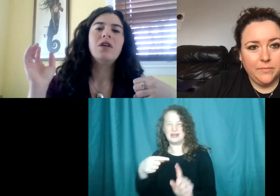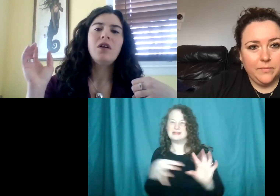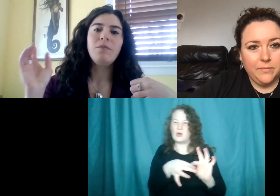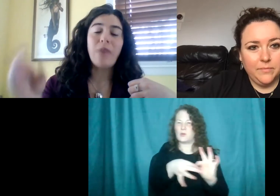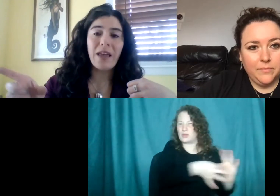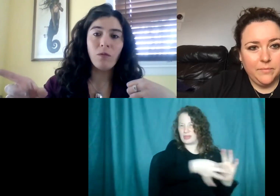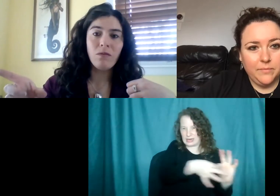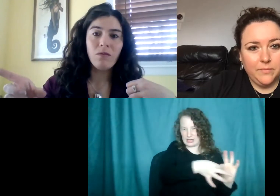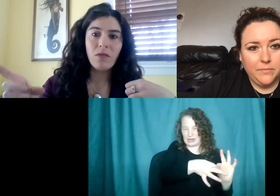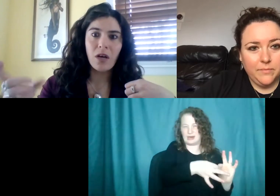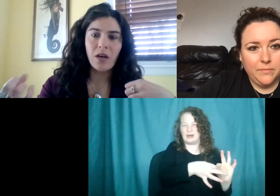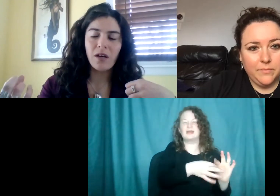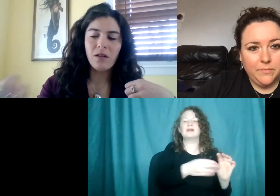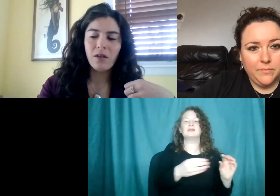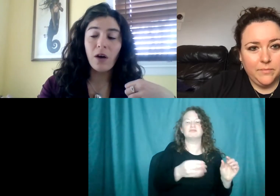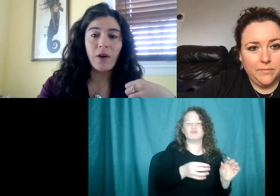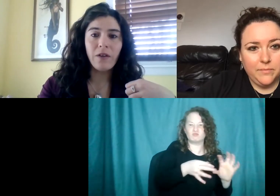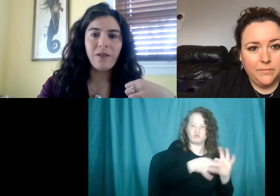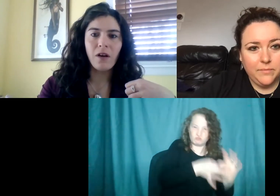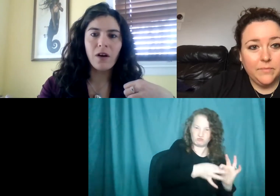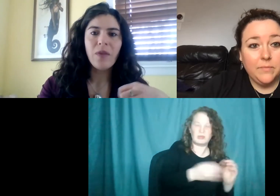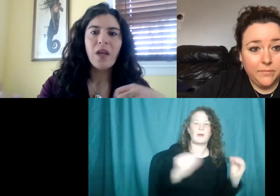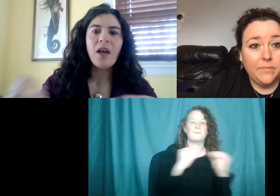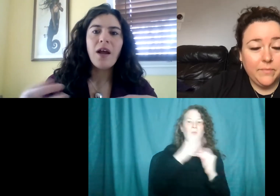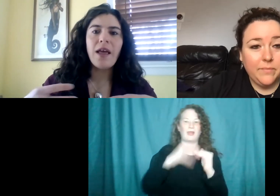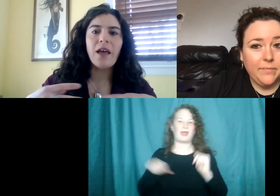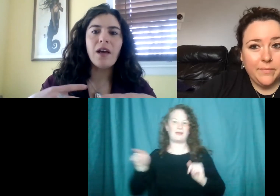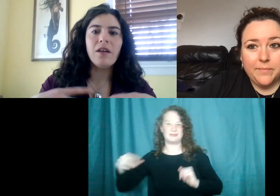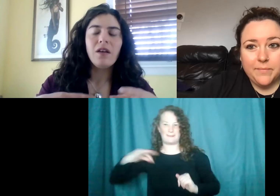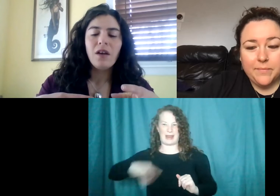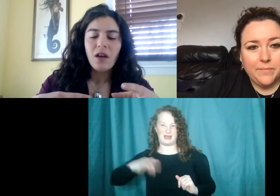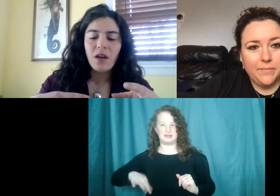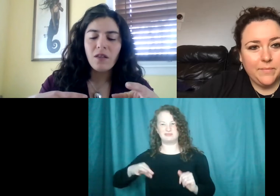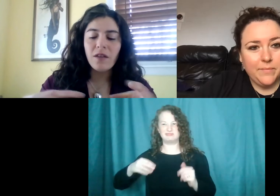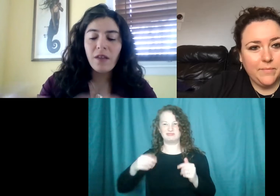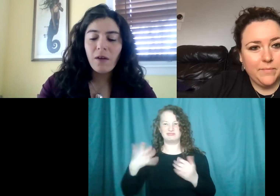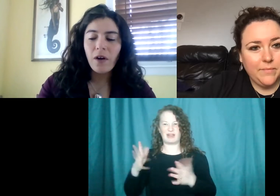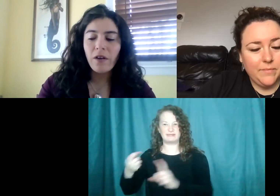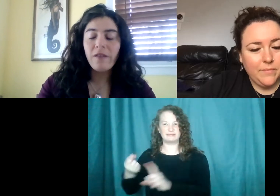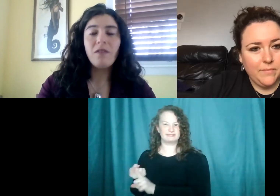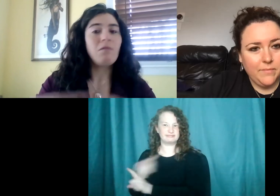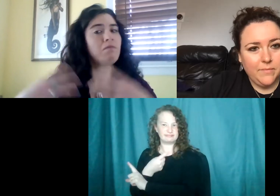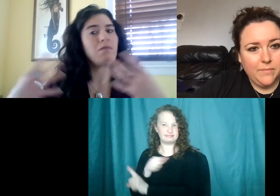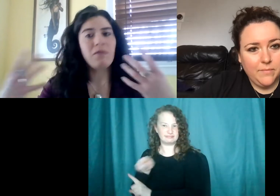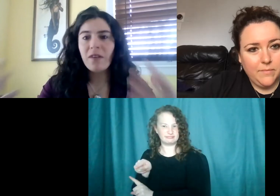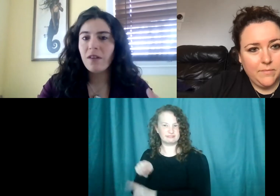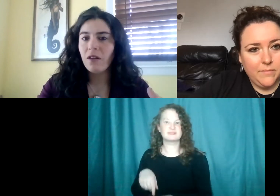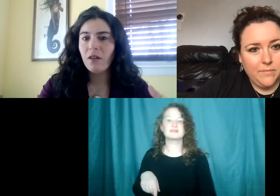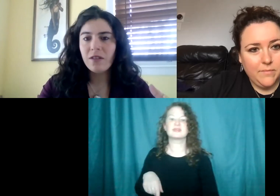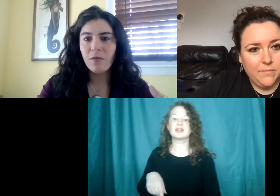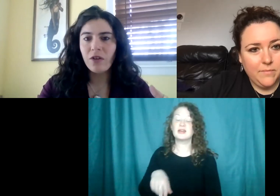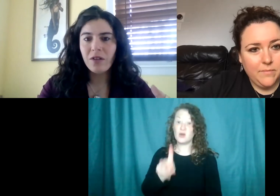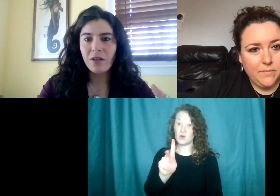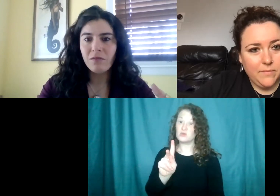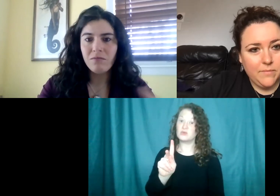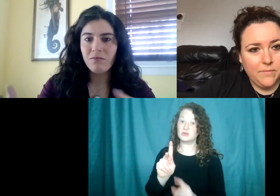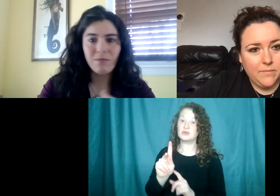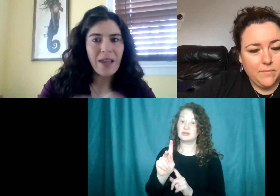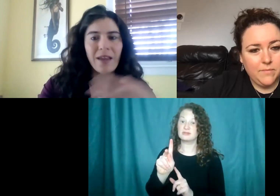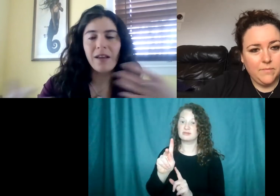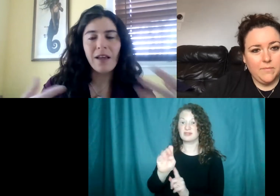our main kelp forests are. And these kelp forests, still similar